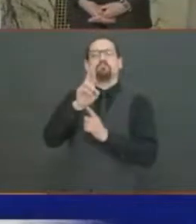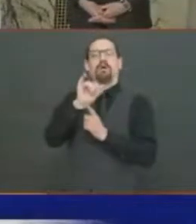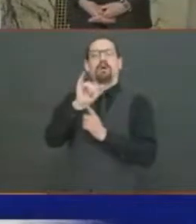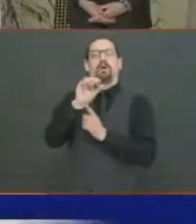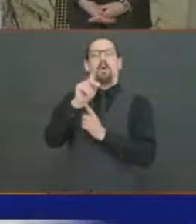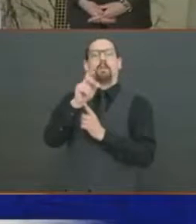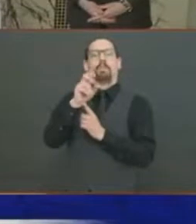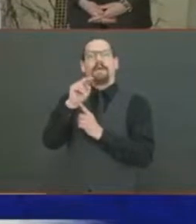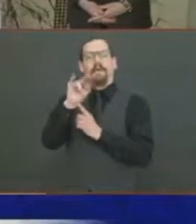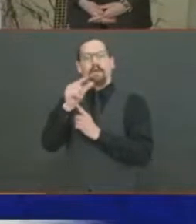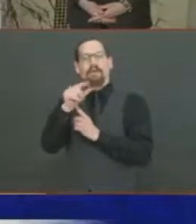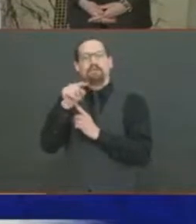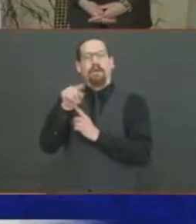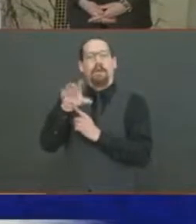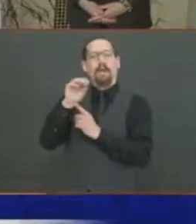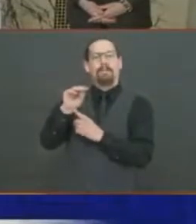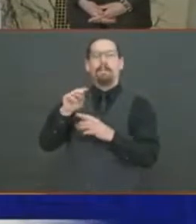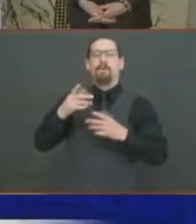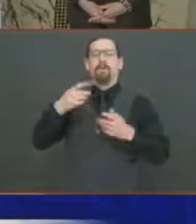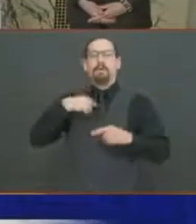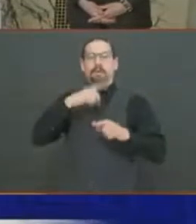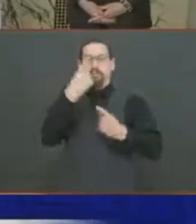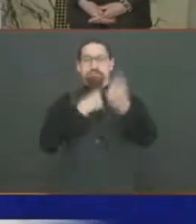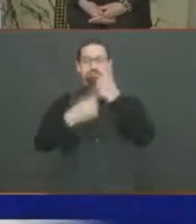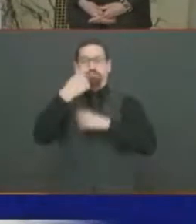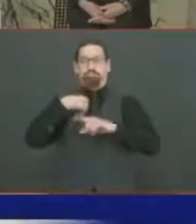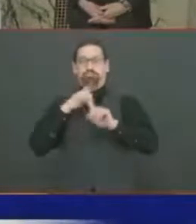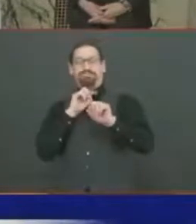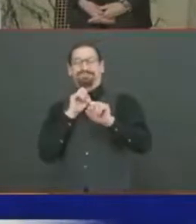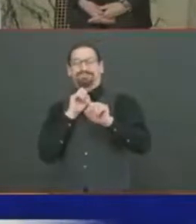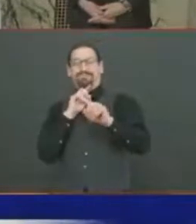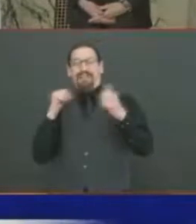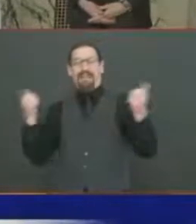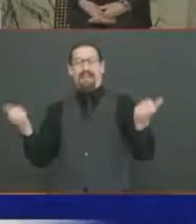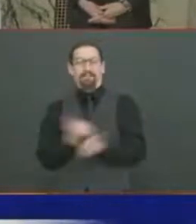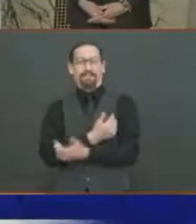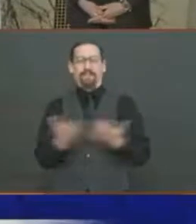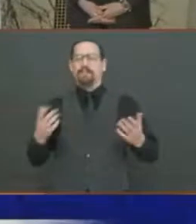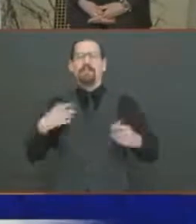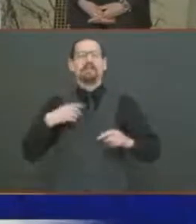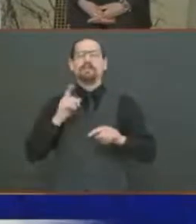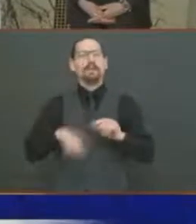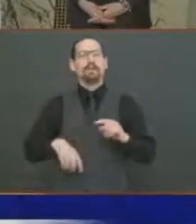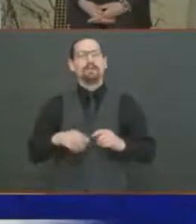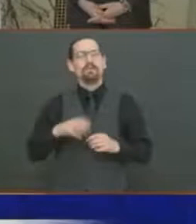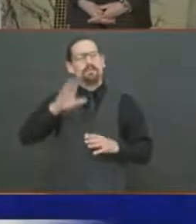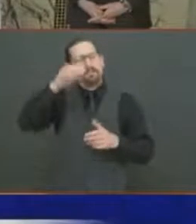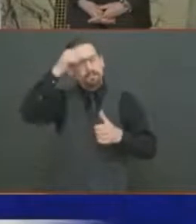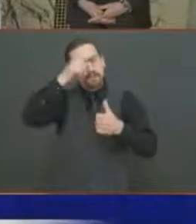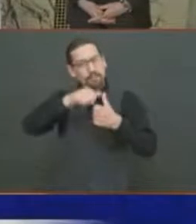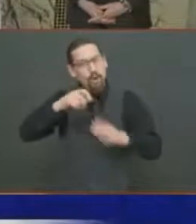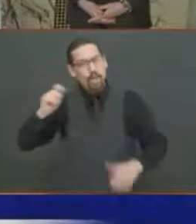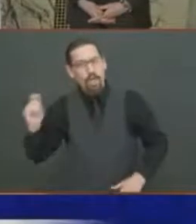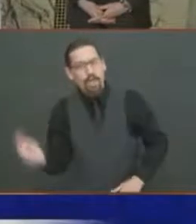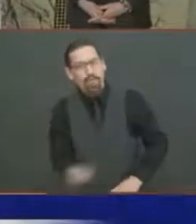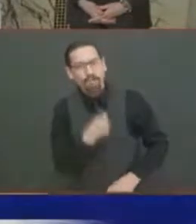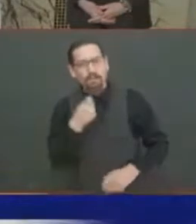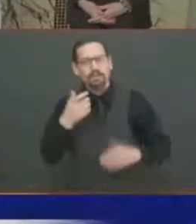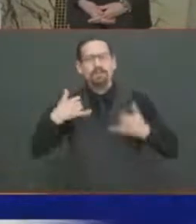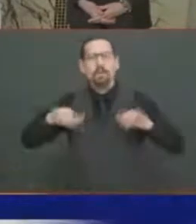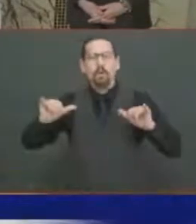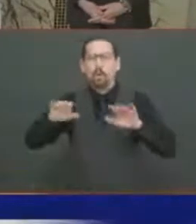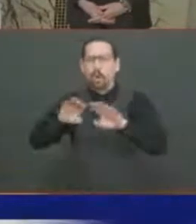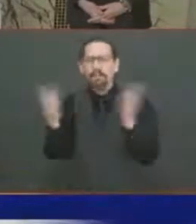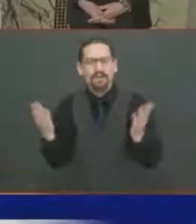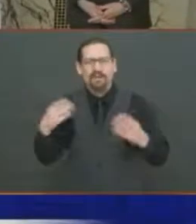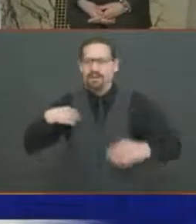For example, golf courses. We never closed golf courses, but starting in phase one, we're going to relax some of